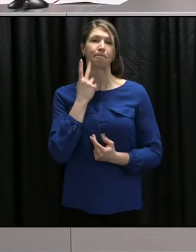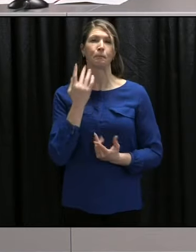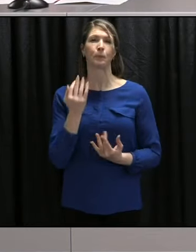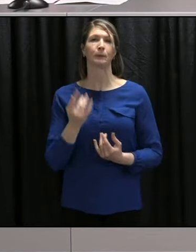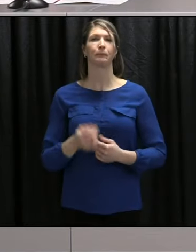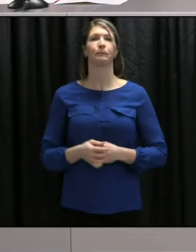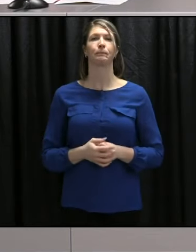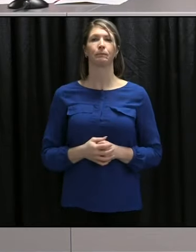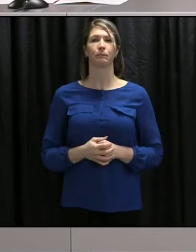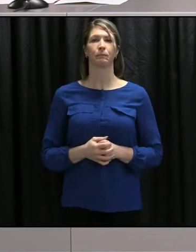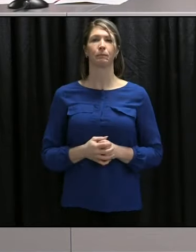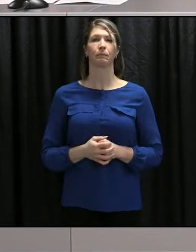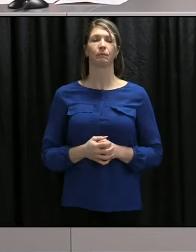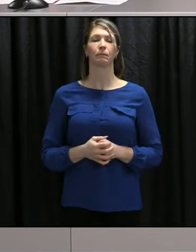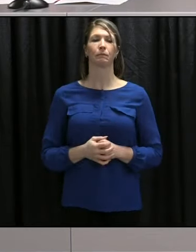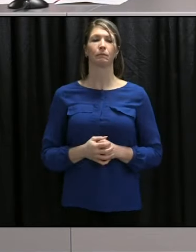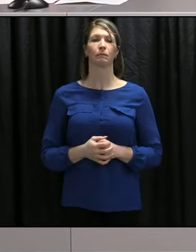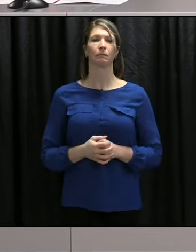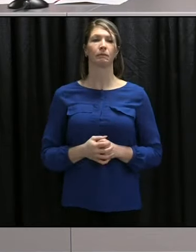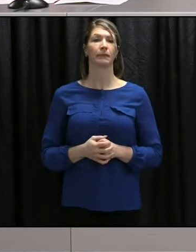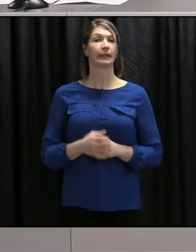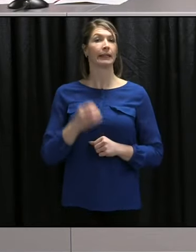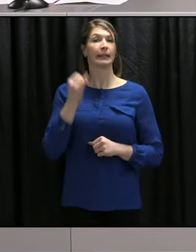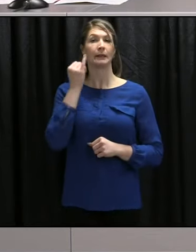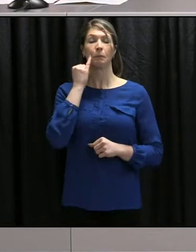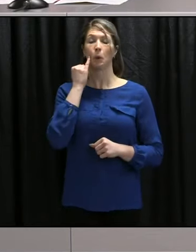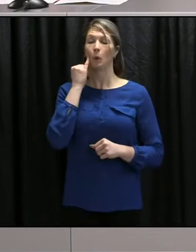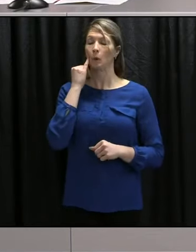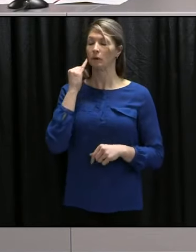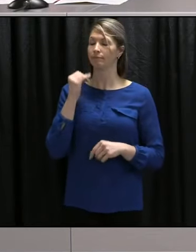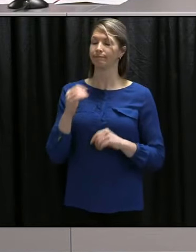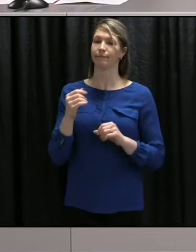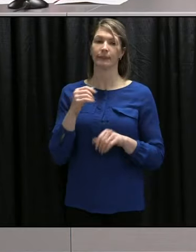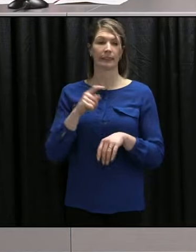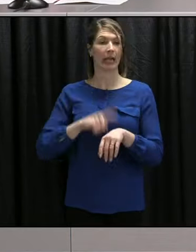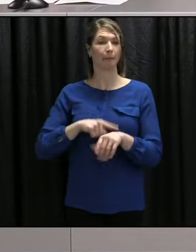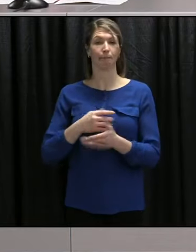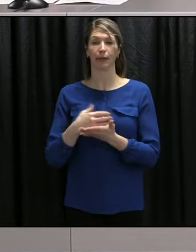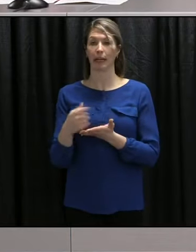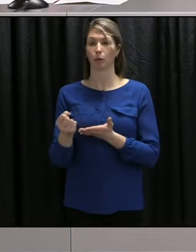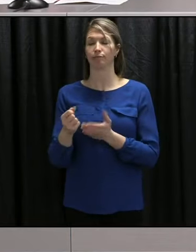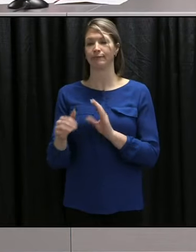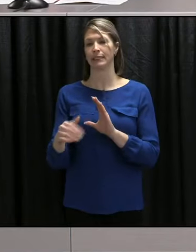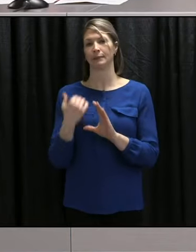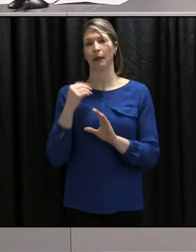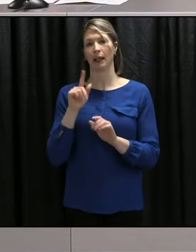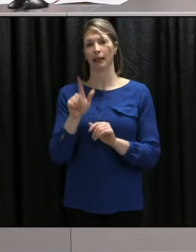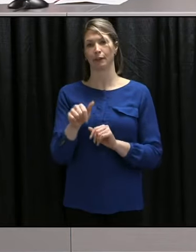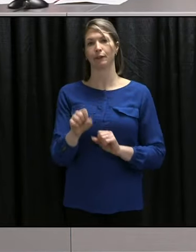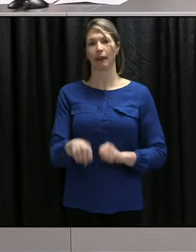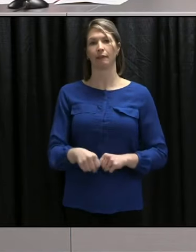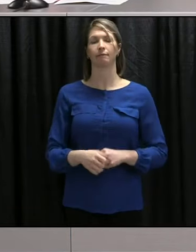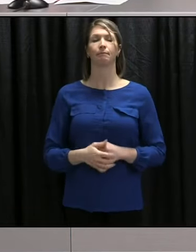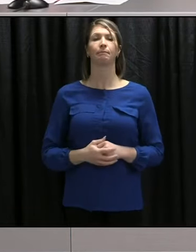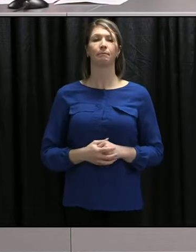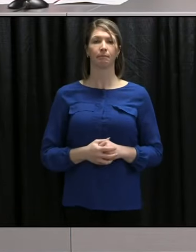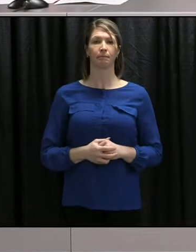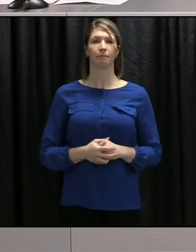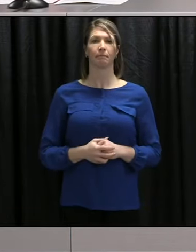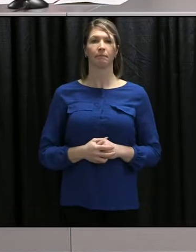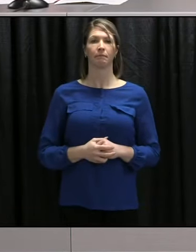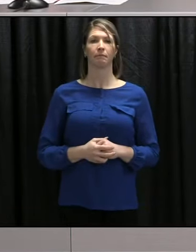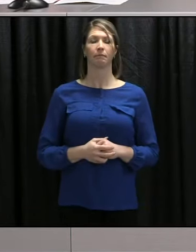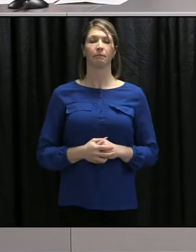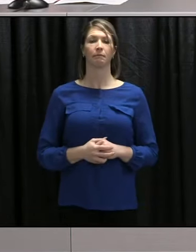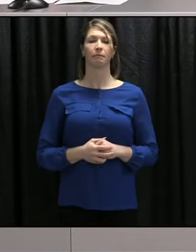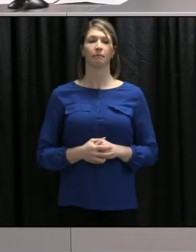for the remainder, if you want to email me questions later, that would be fine. Please press *1 to ask your question and identify yourself, please.